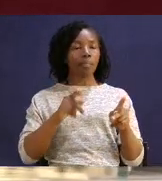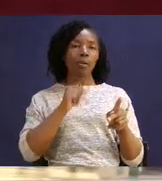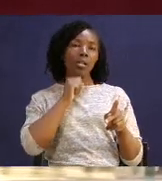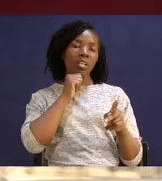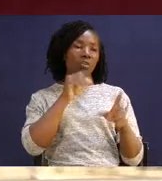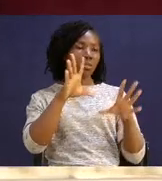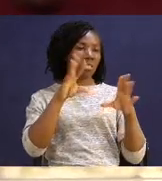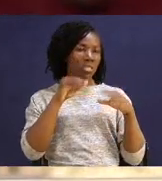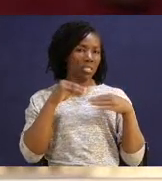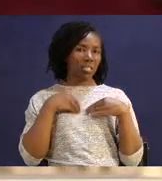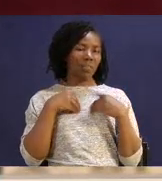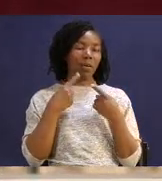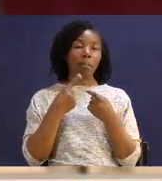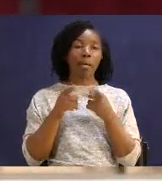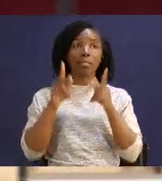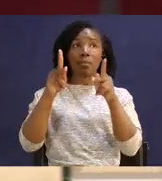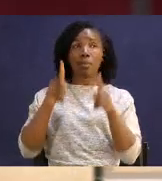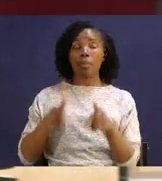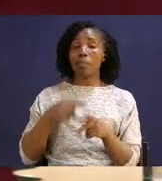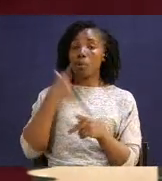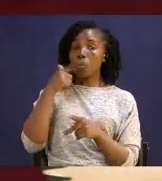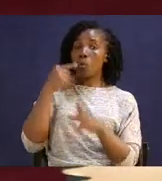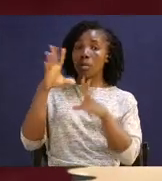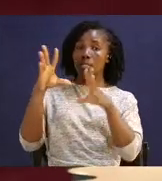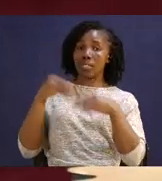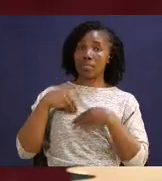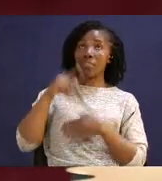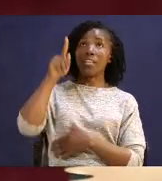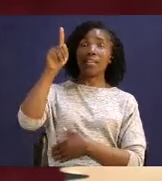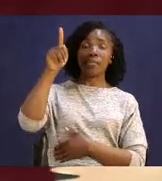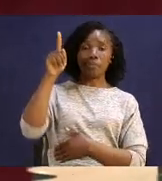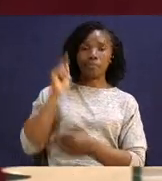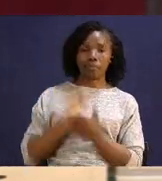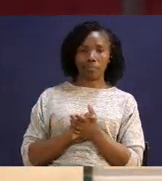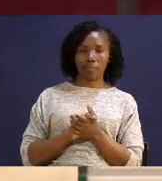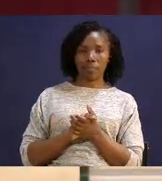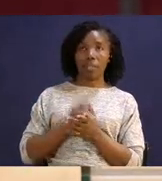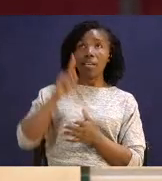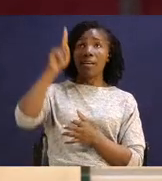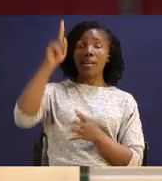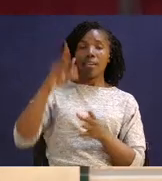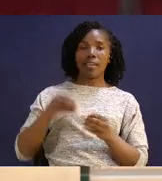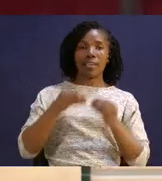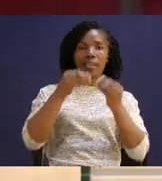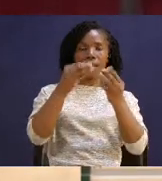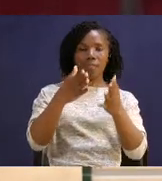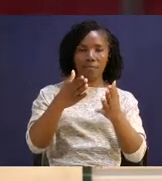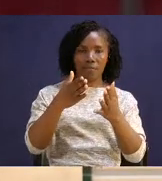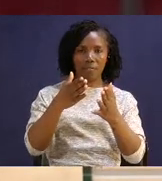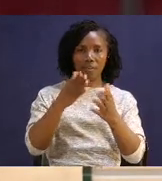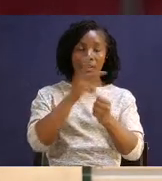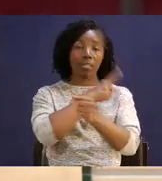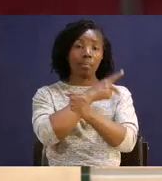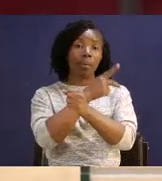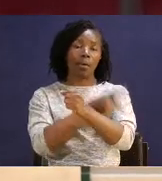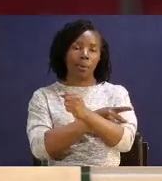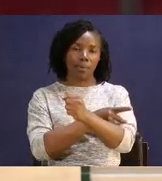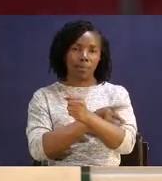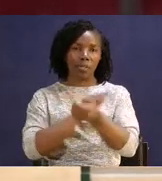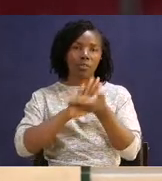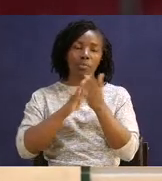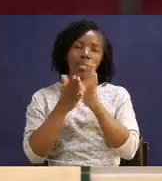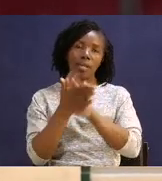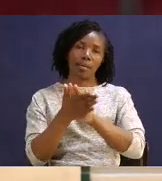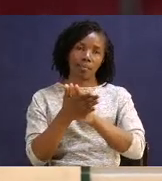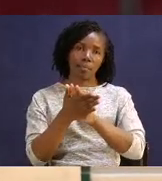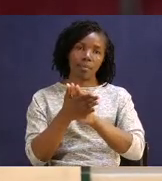receive Him. But to those who received Him, He gave them the power to